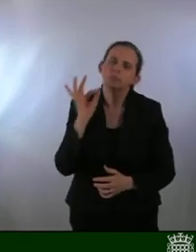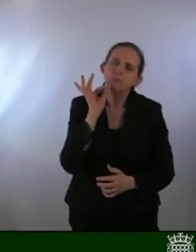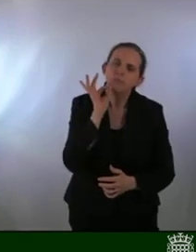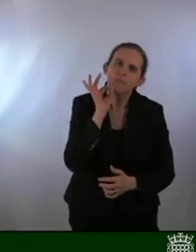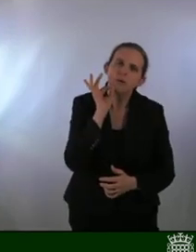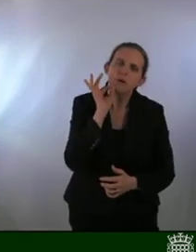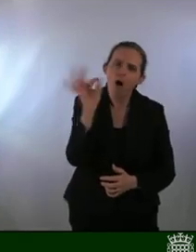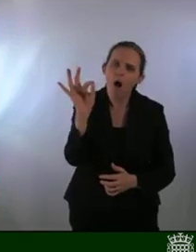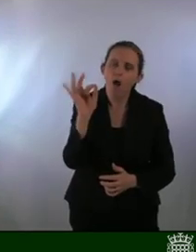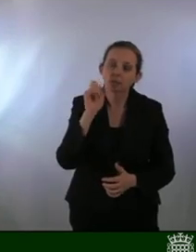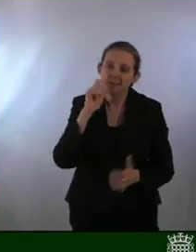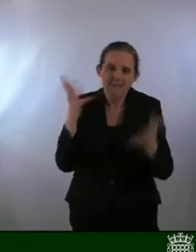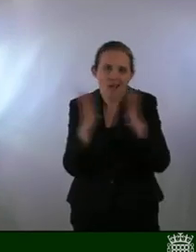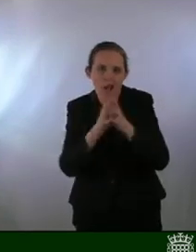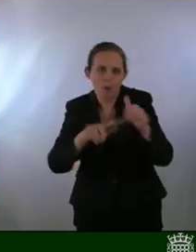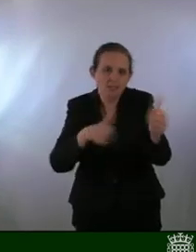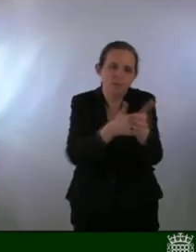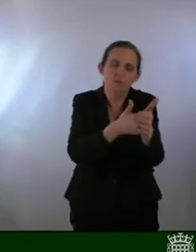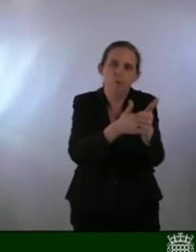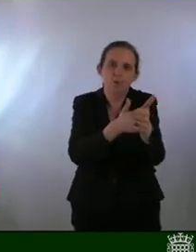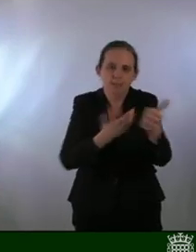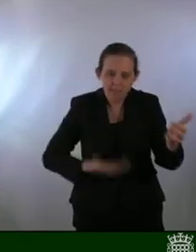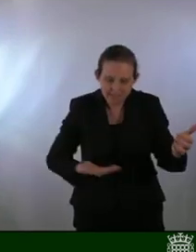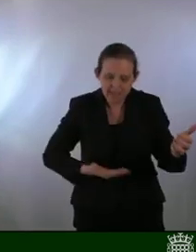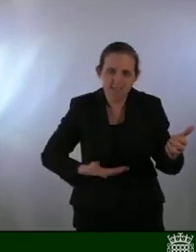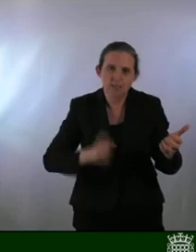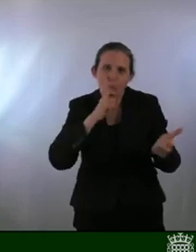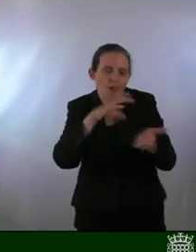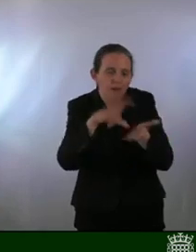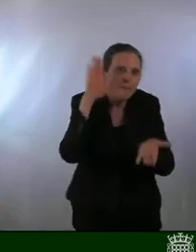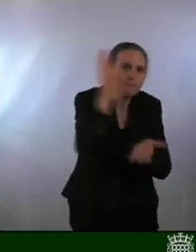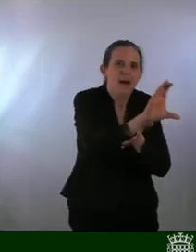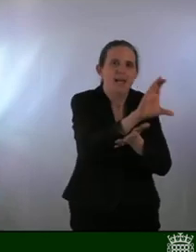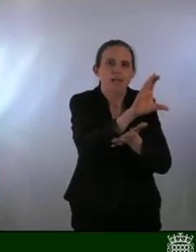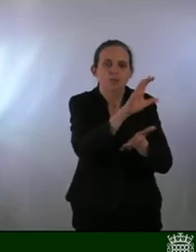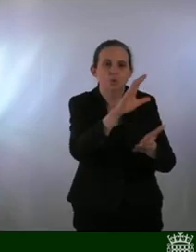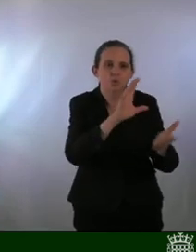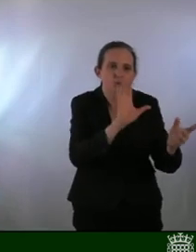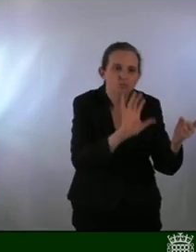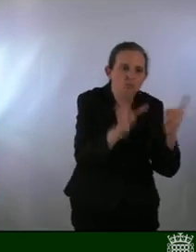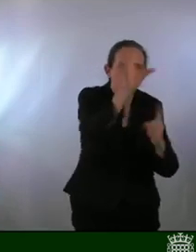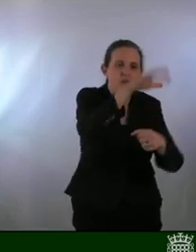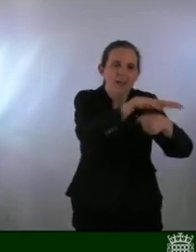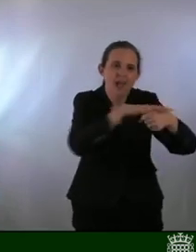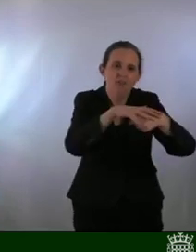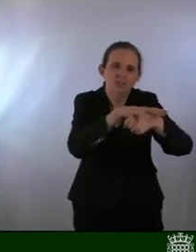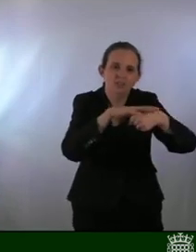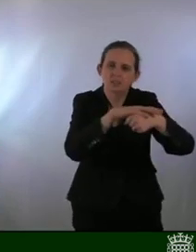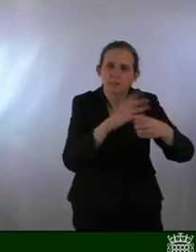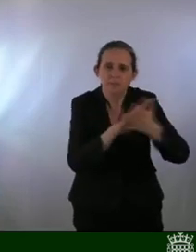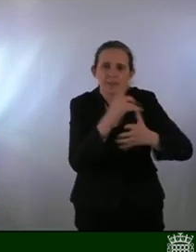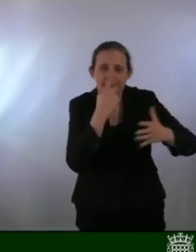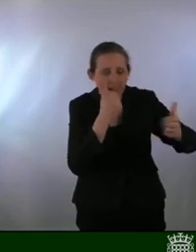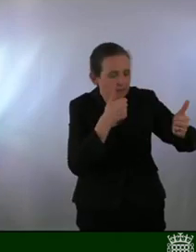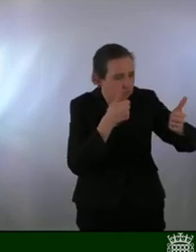to support businesses directly to regional mayors and combined authorities so that businesses in Redcar and elsewhere that are affected by the coronavirus can